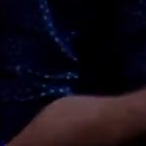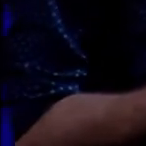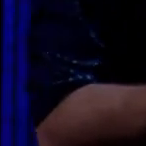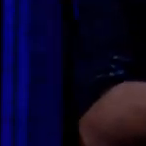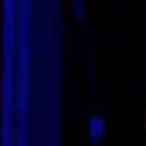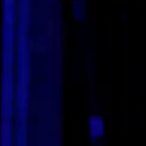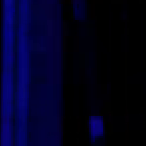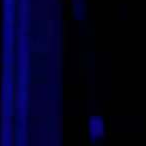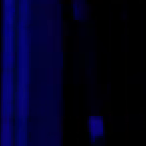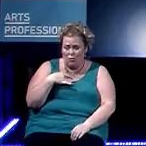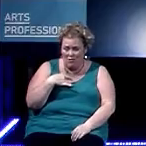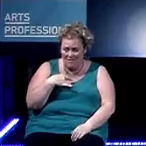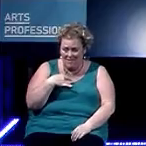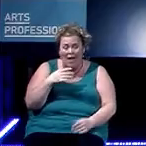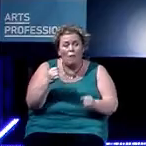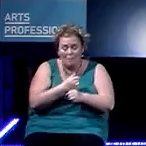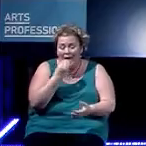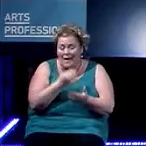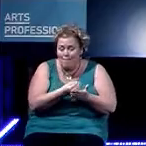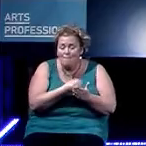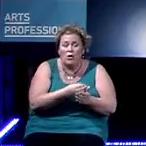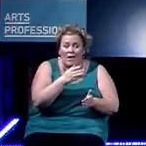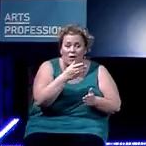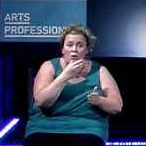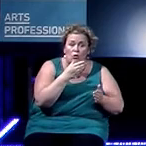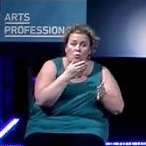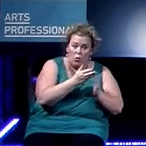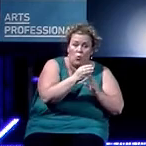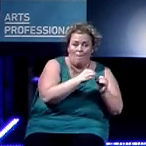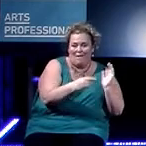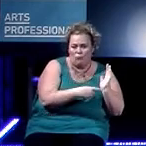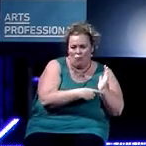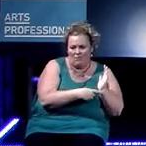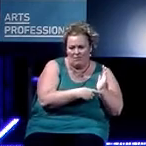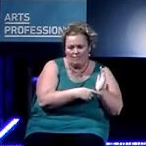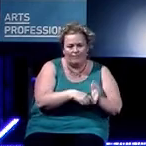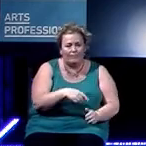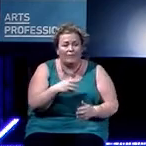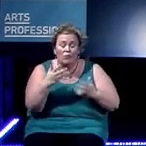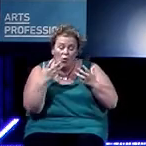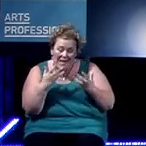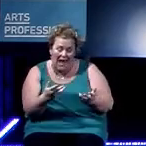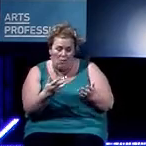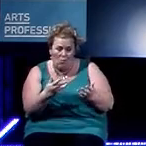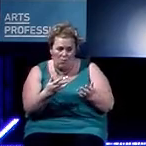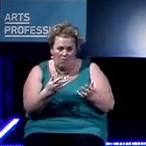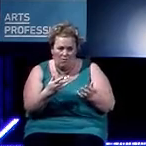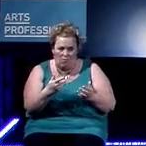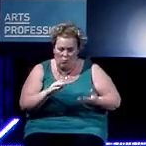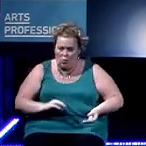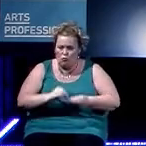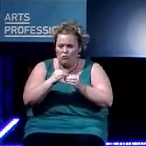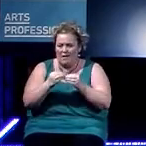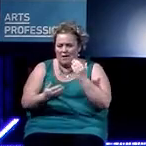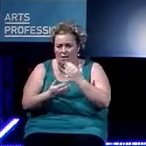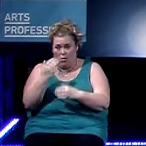from people using BitTorrent because there was a different interaction happening in a slightly different way. And we're now building a product based